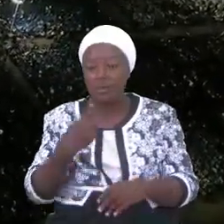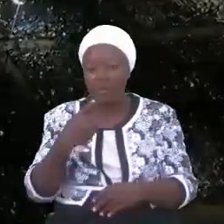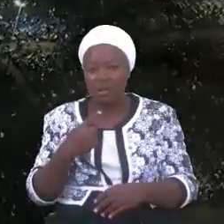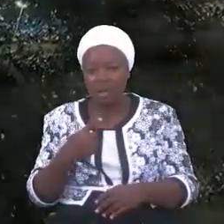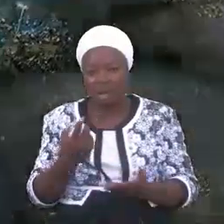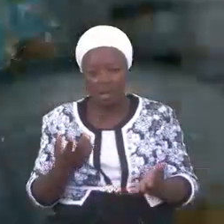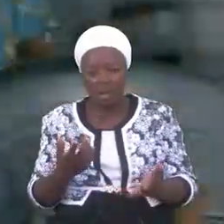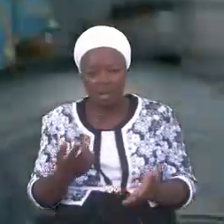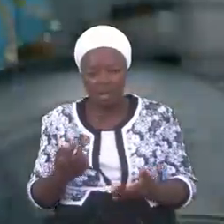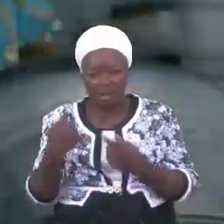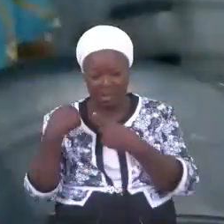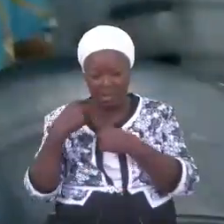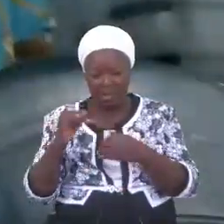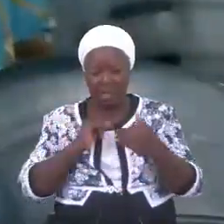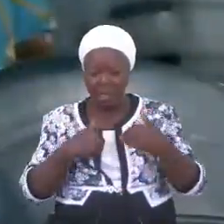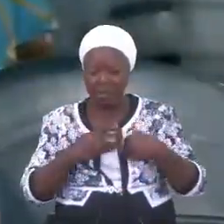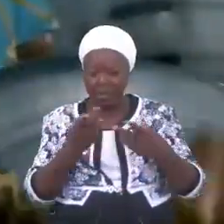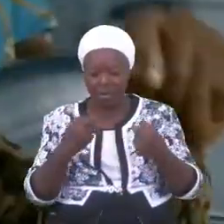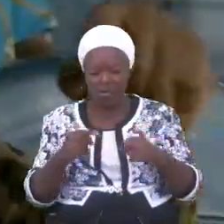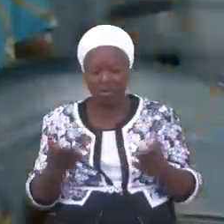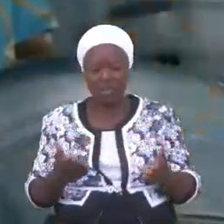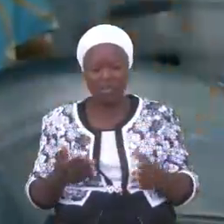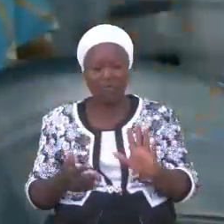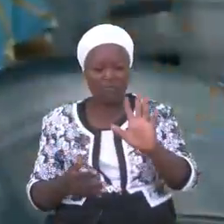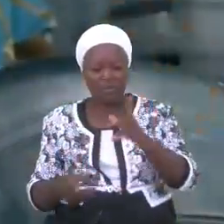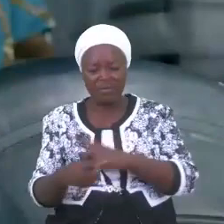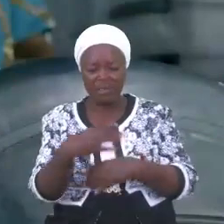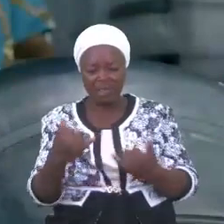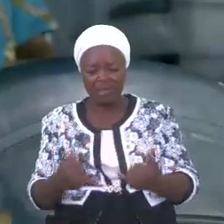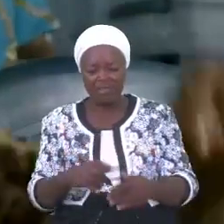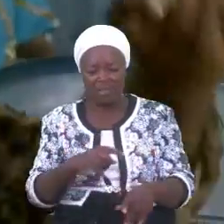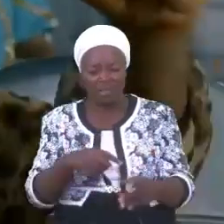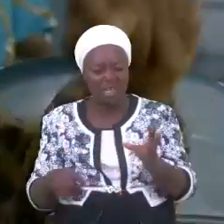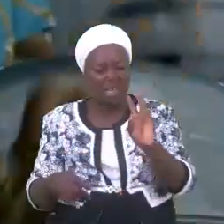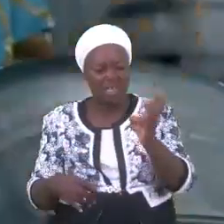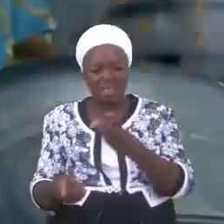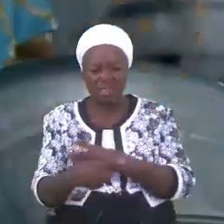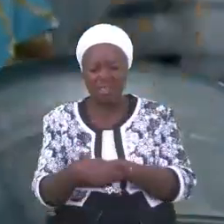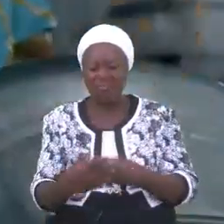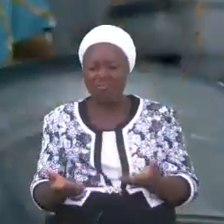5 days, nothing has happened. Resist every doubt.